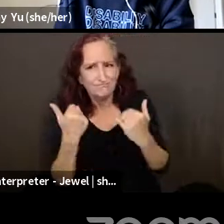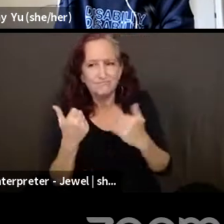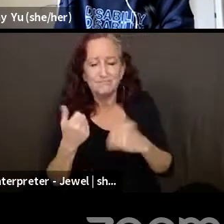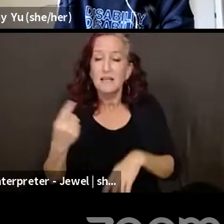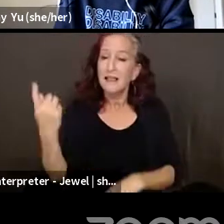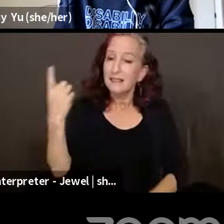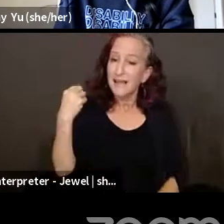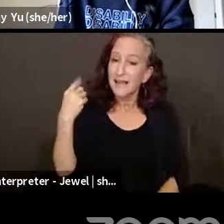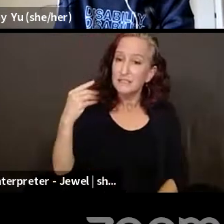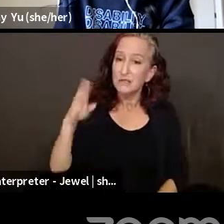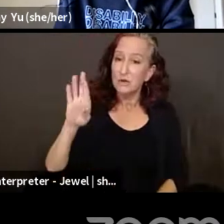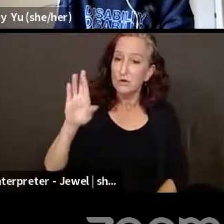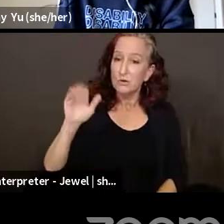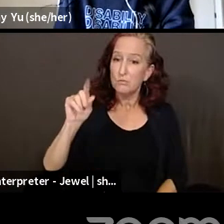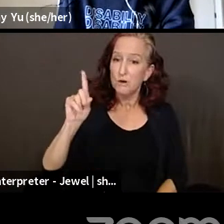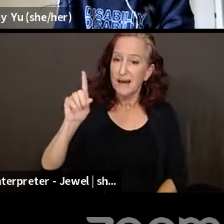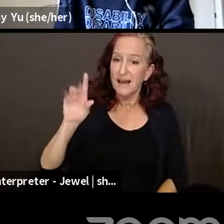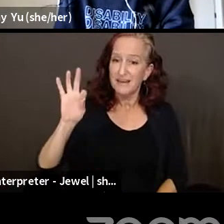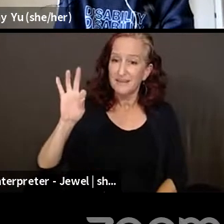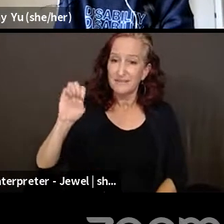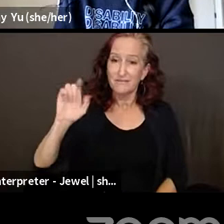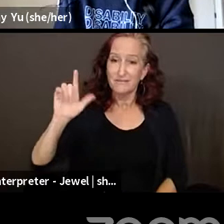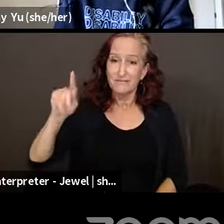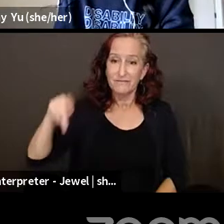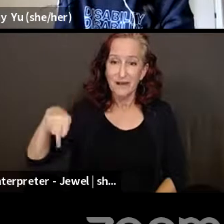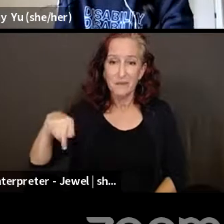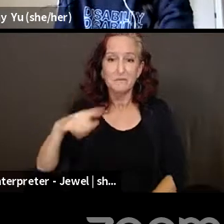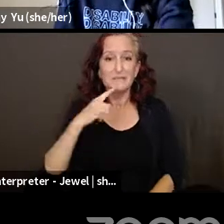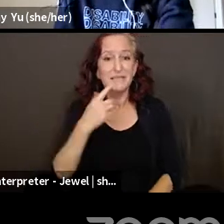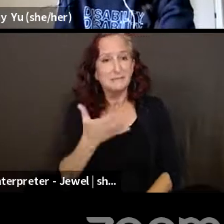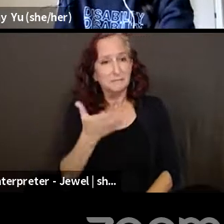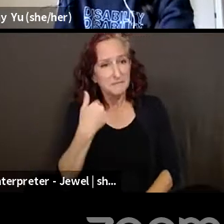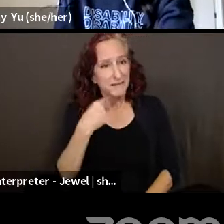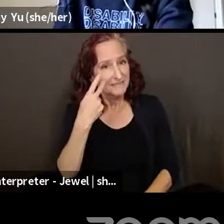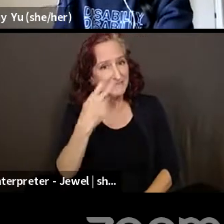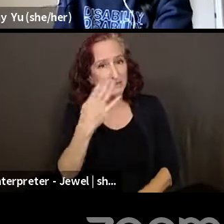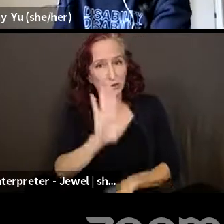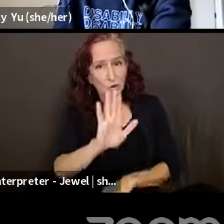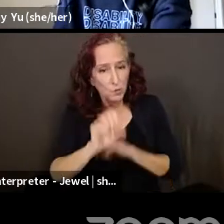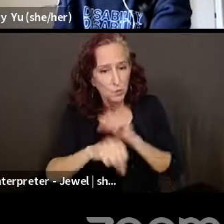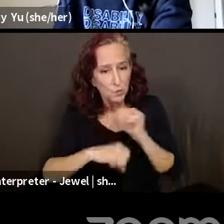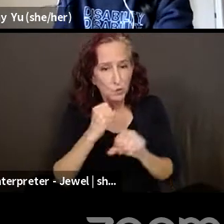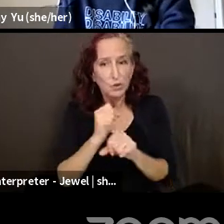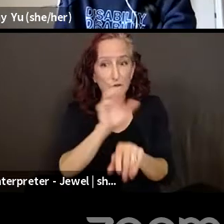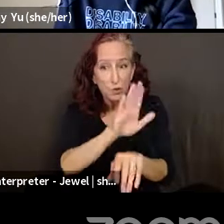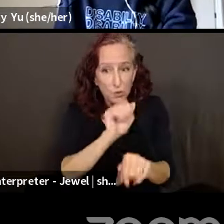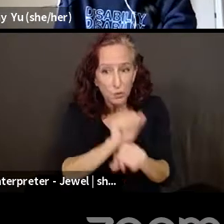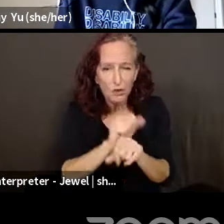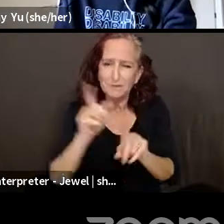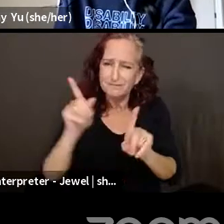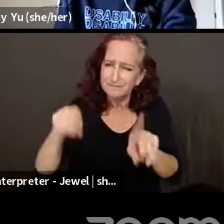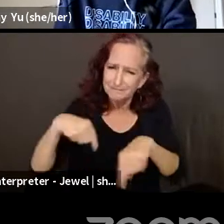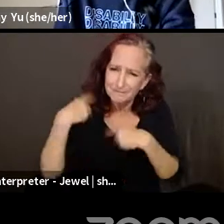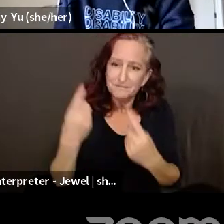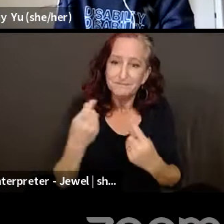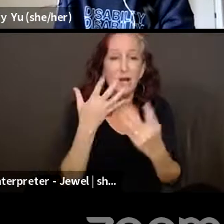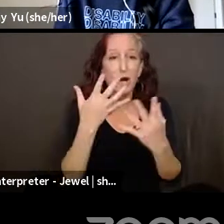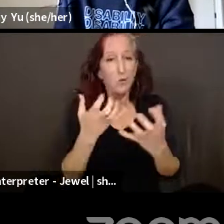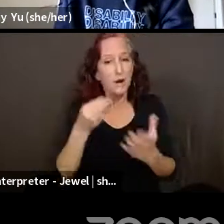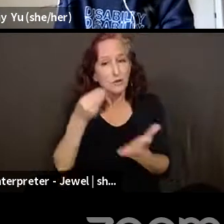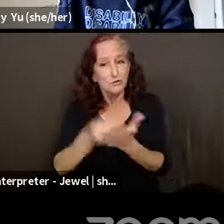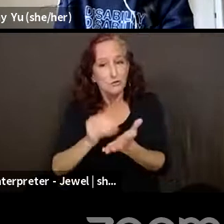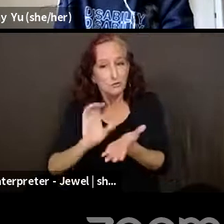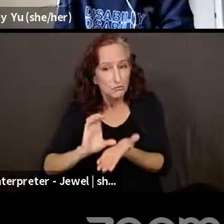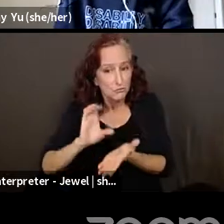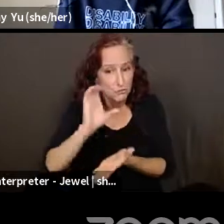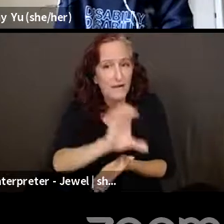me and say, I've seen the work you've been doing for years. I want to support your work, and with a grant for the ICON project to work around